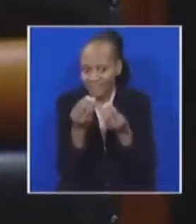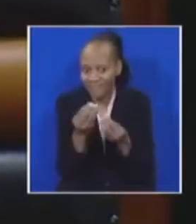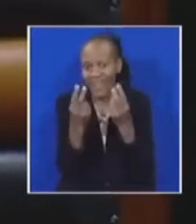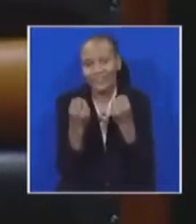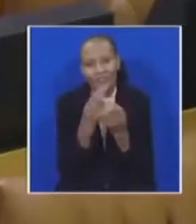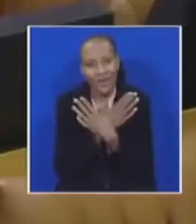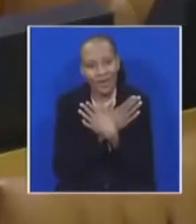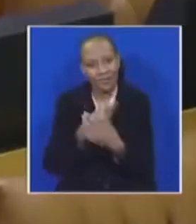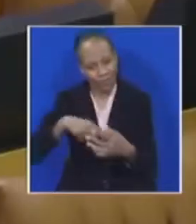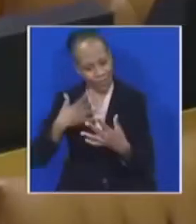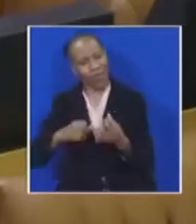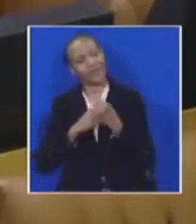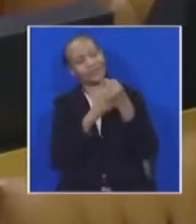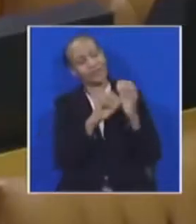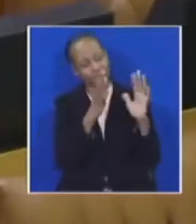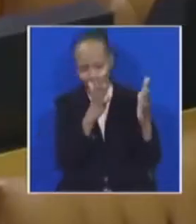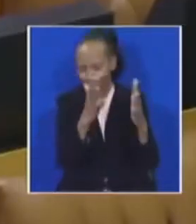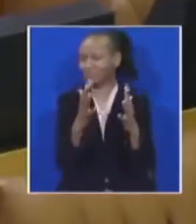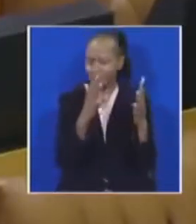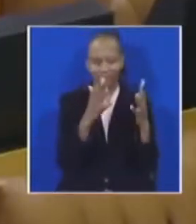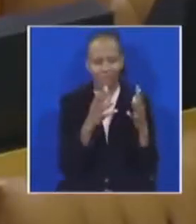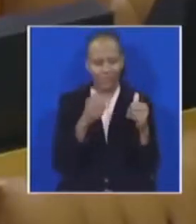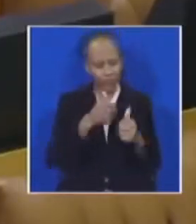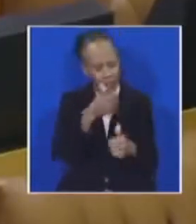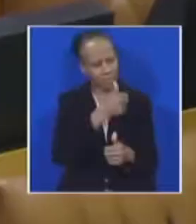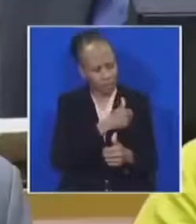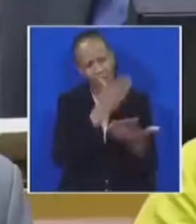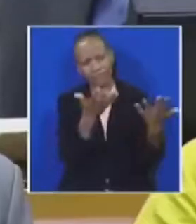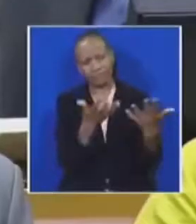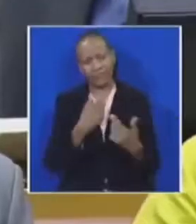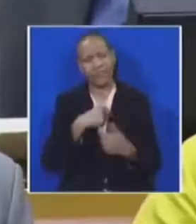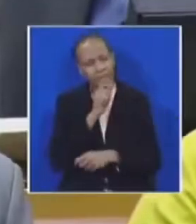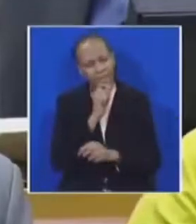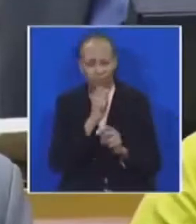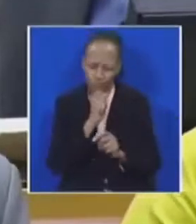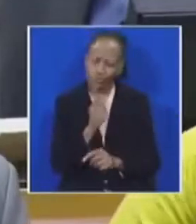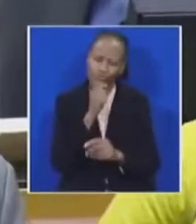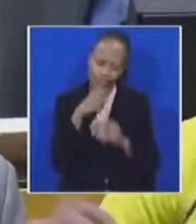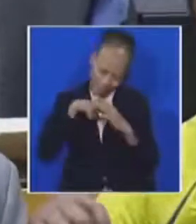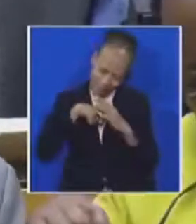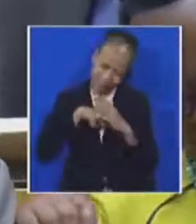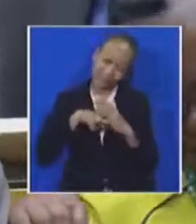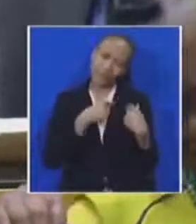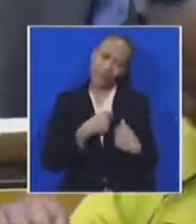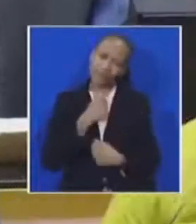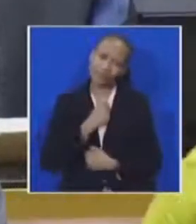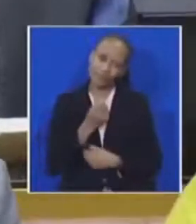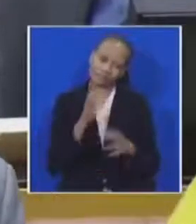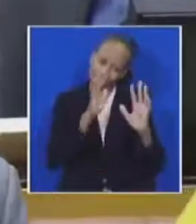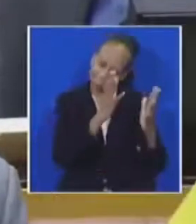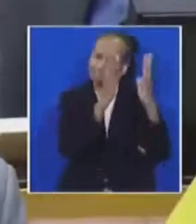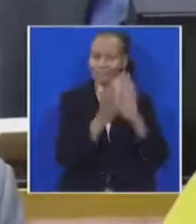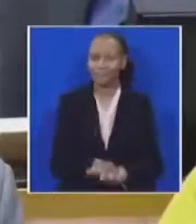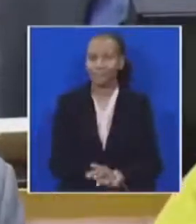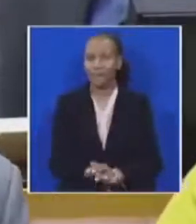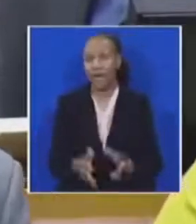happiness. Sincerely and genuinely, Speaker. I mean that from the bottom of my heart. Thank you very much. And we can perhaps all of